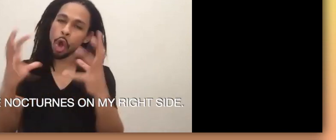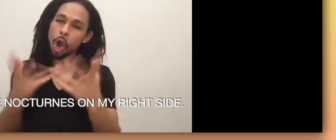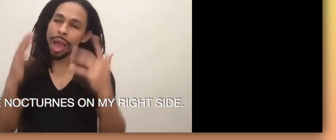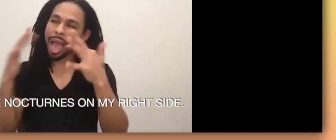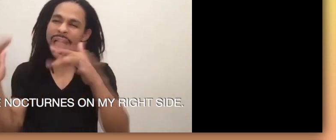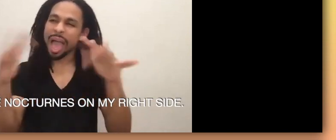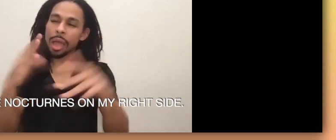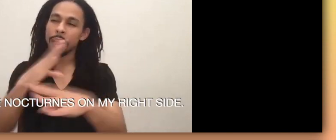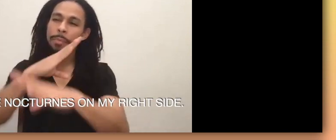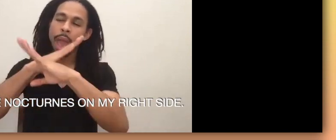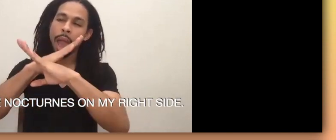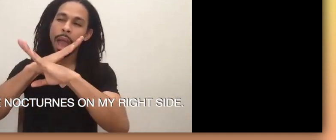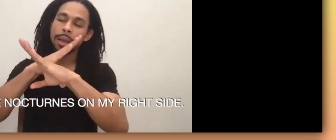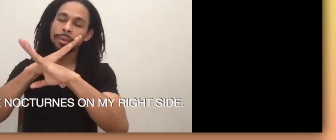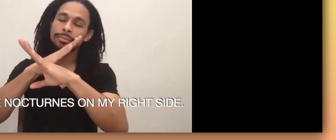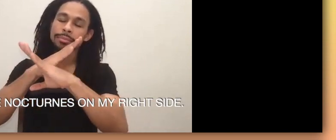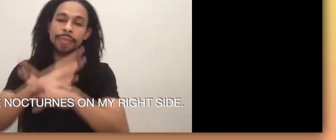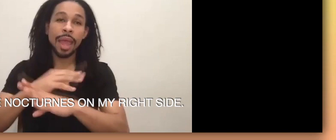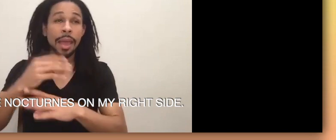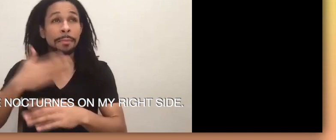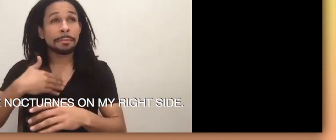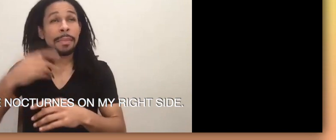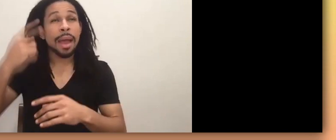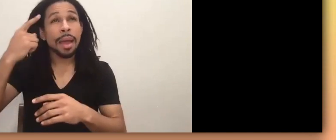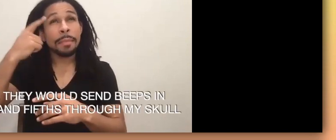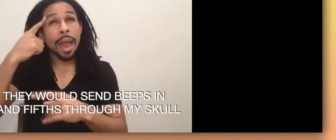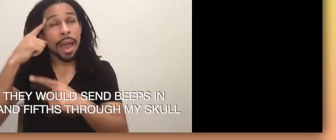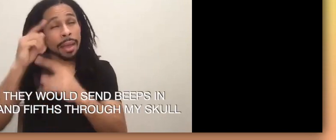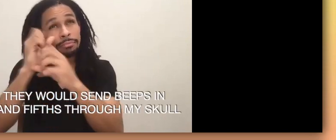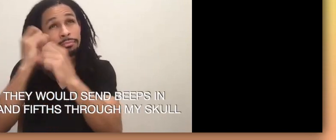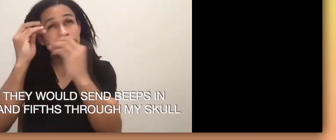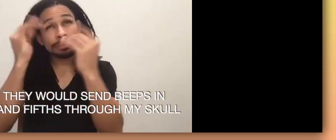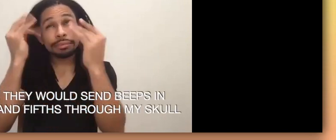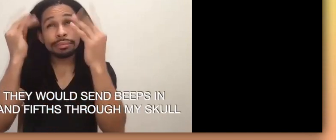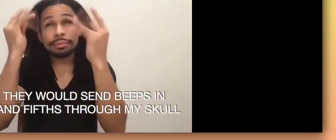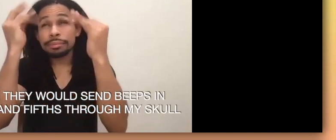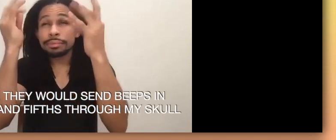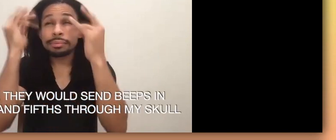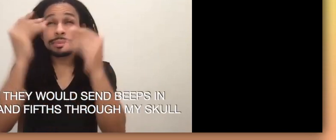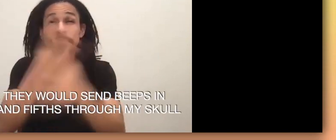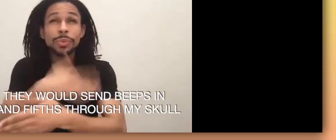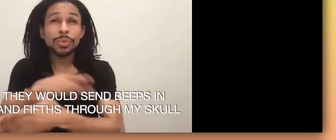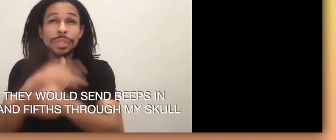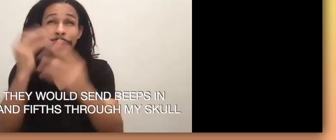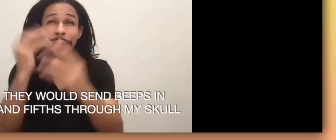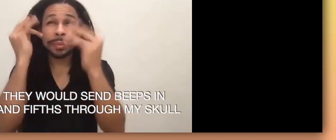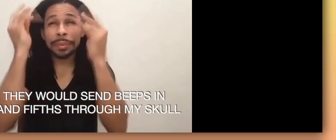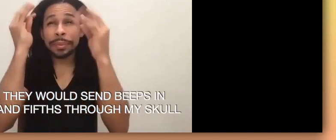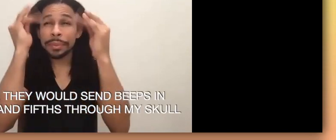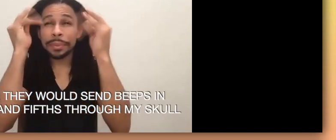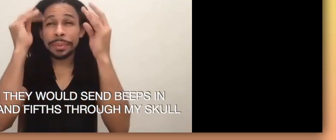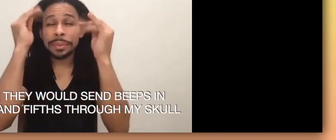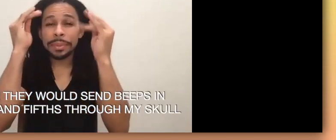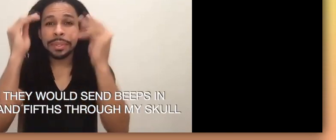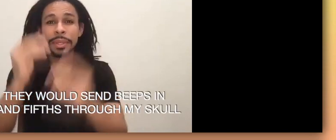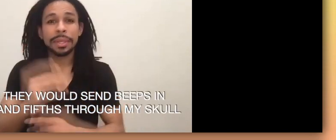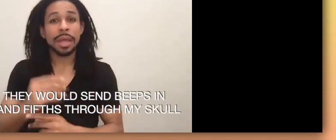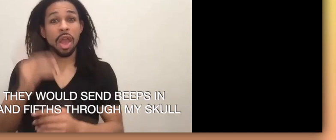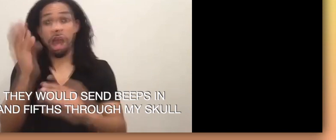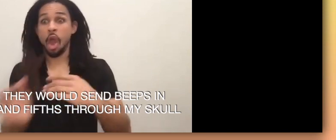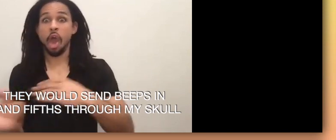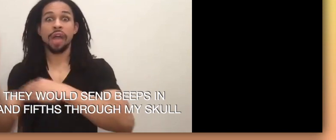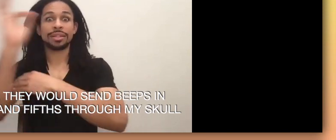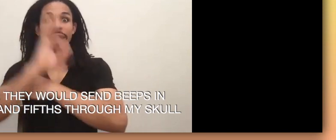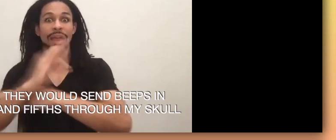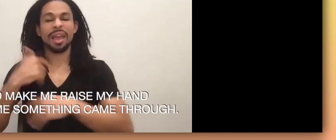write nocturnes on my right side. By day, they would send beeps in octaves and fifths